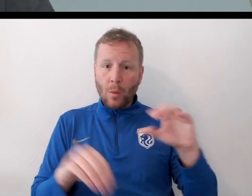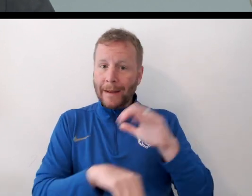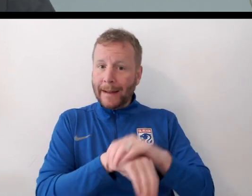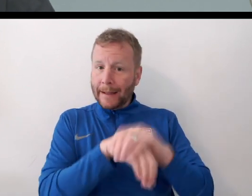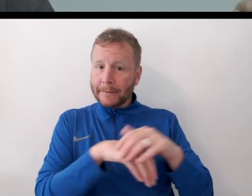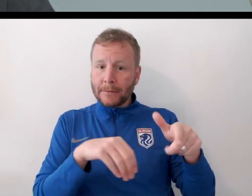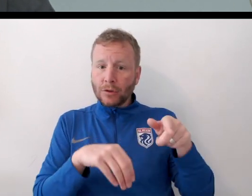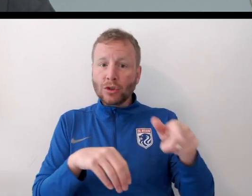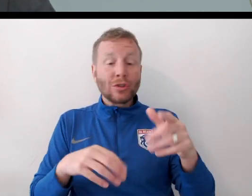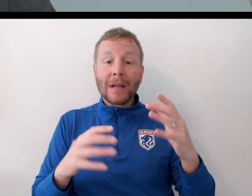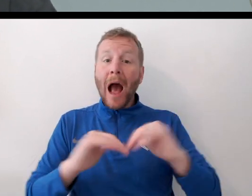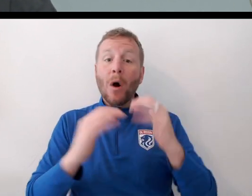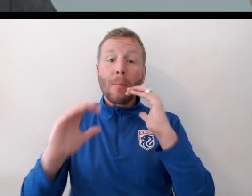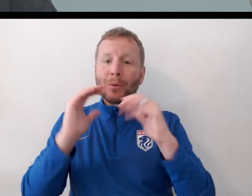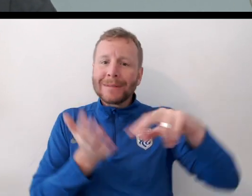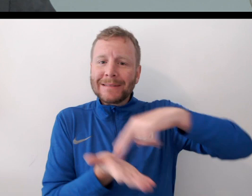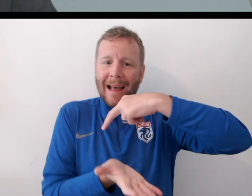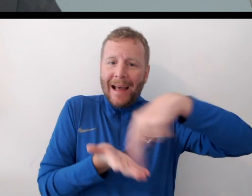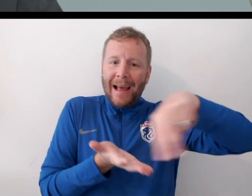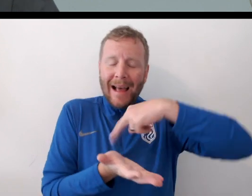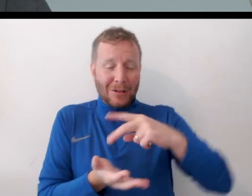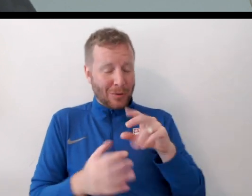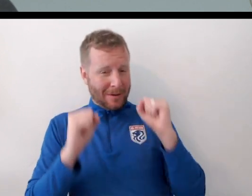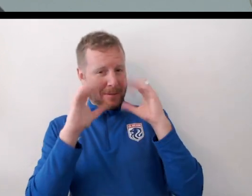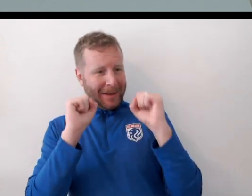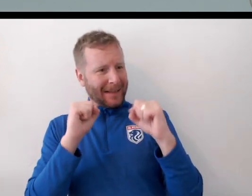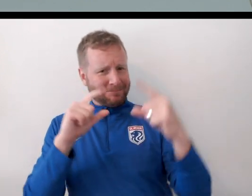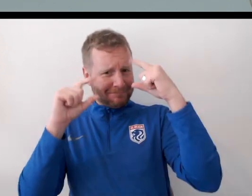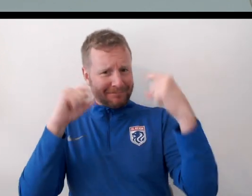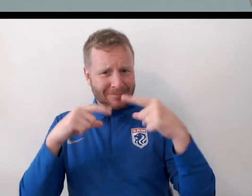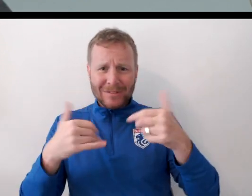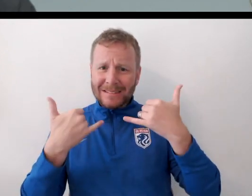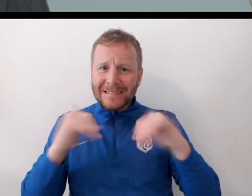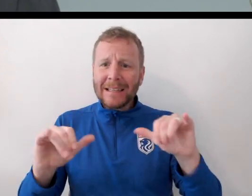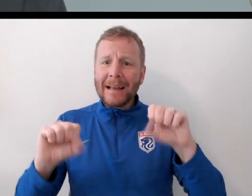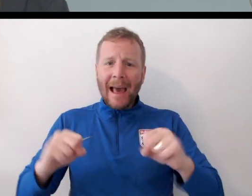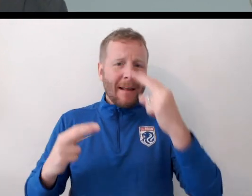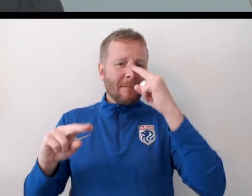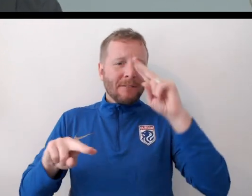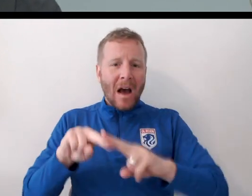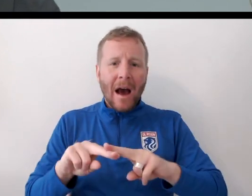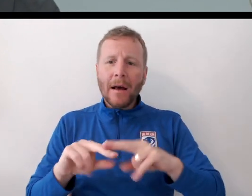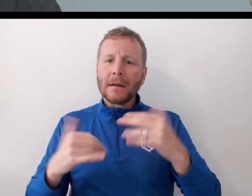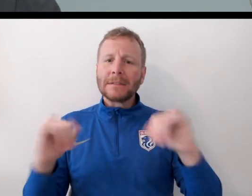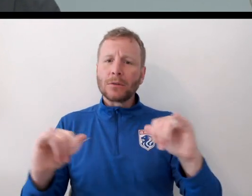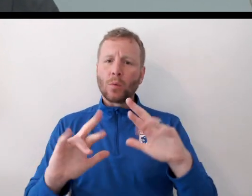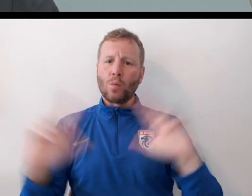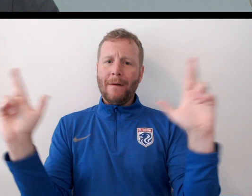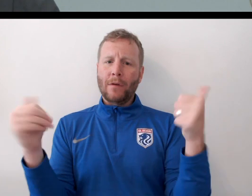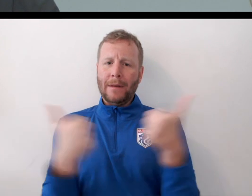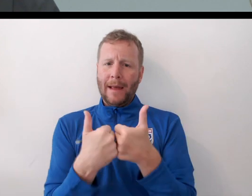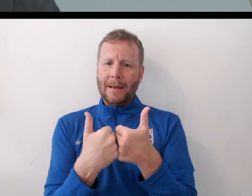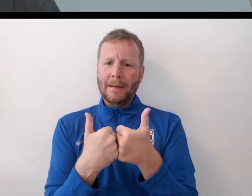English. She communicates through dancing and doing her stuff, and it's just like amazing to see. And it's like, you can do that and still be ready for a game. And that's what's been like fun. And